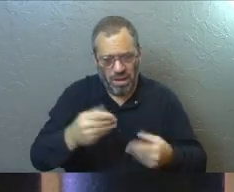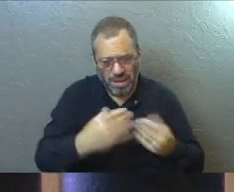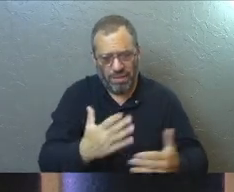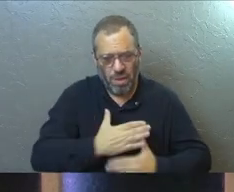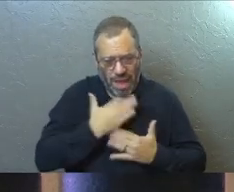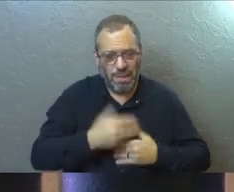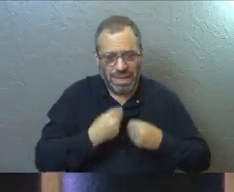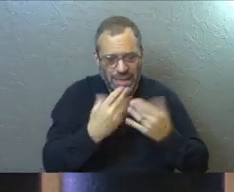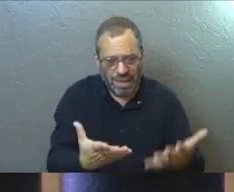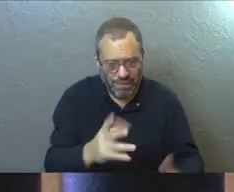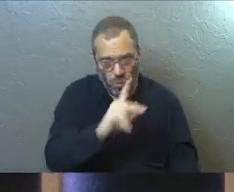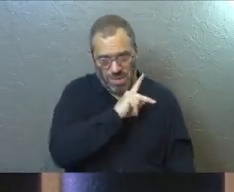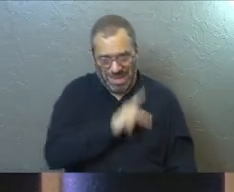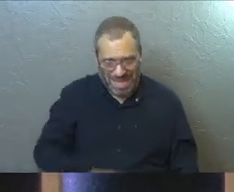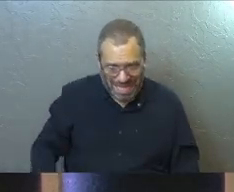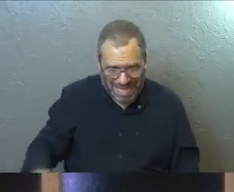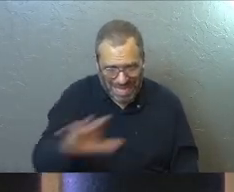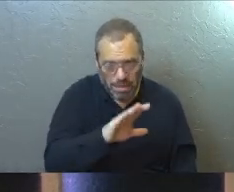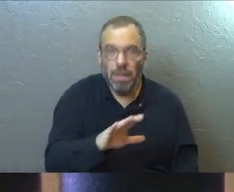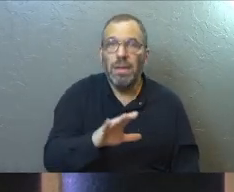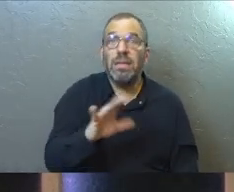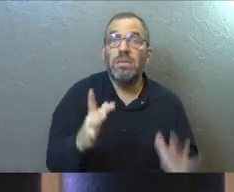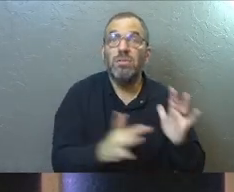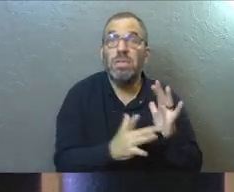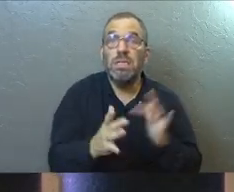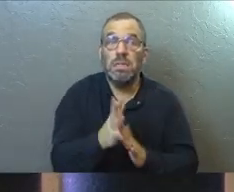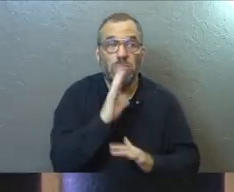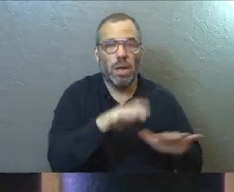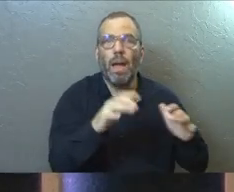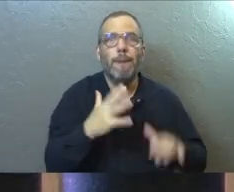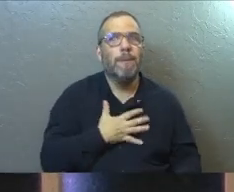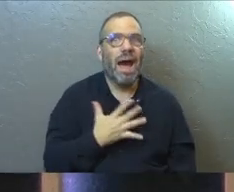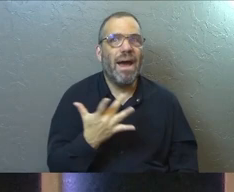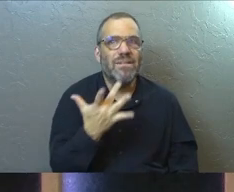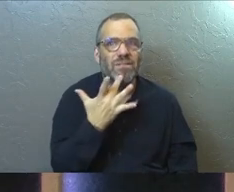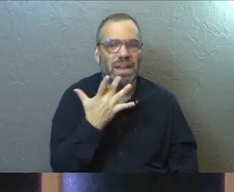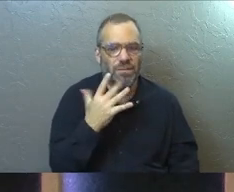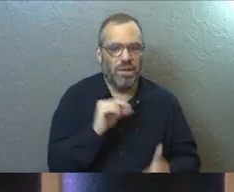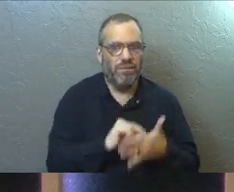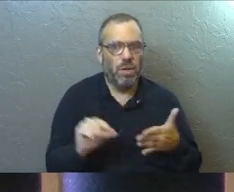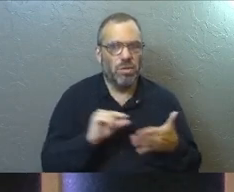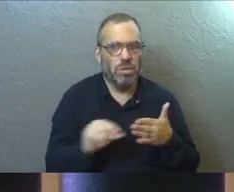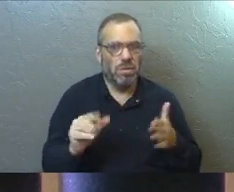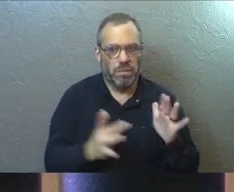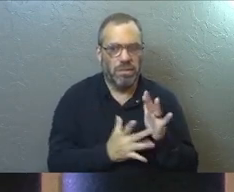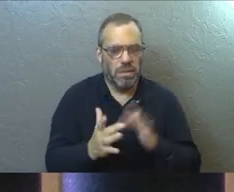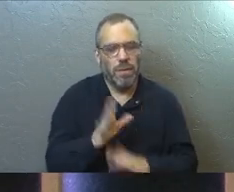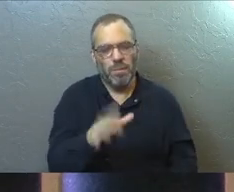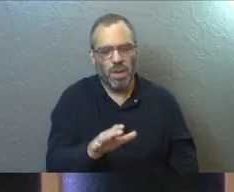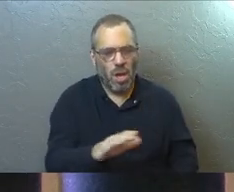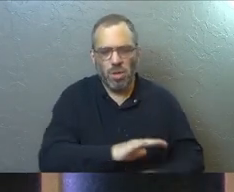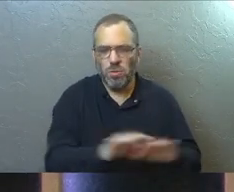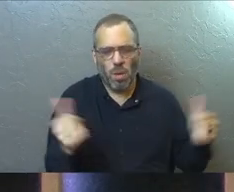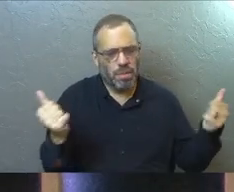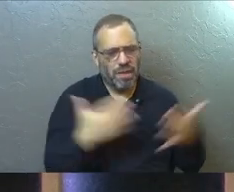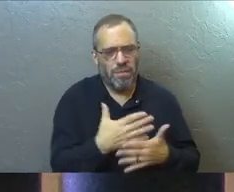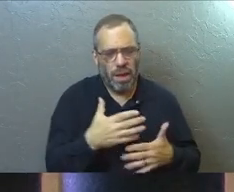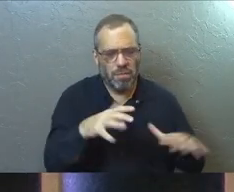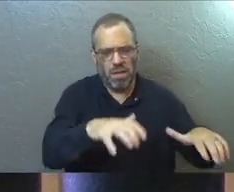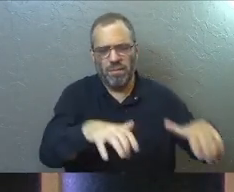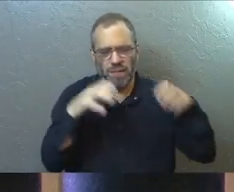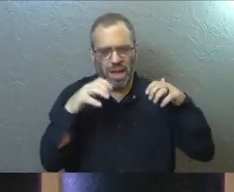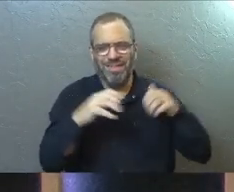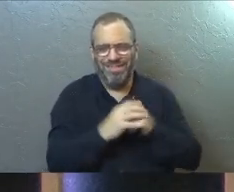happiness to give you the kingdom. This is Jesus talking. It's one of my favorite lines ever of Jesus. He says, so don't be afraid, little